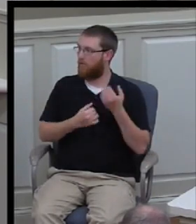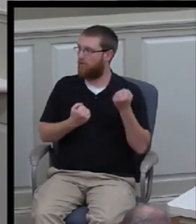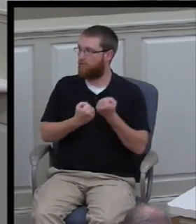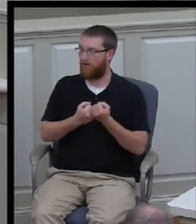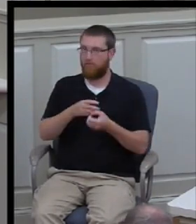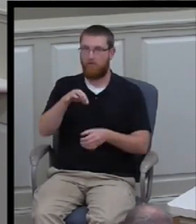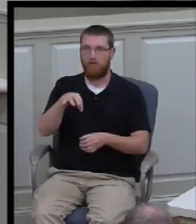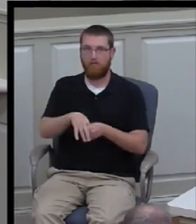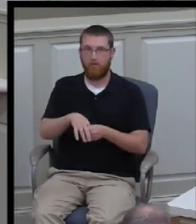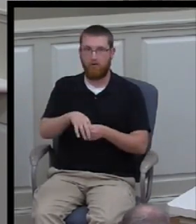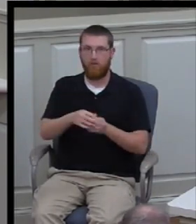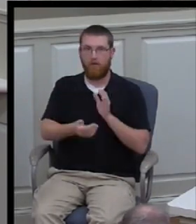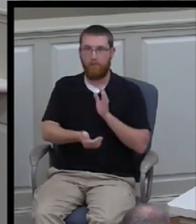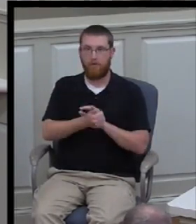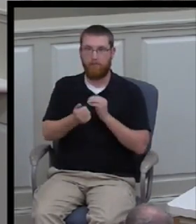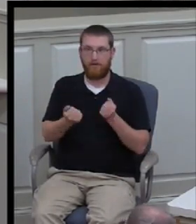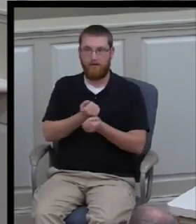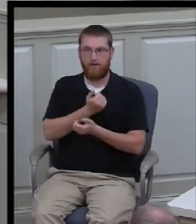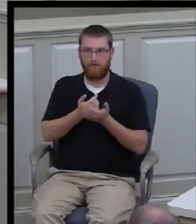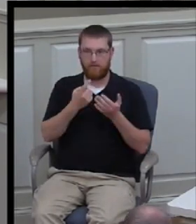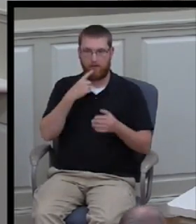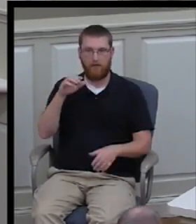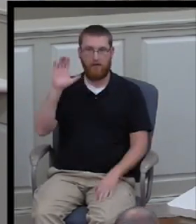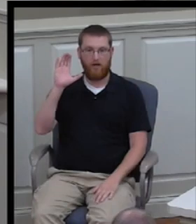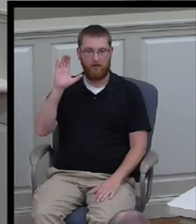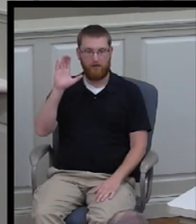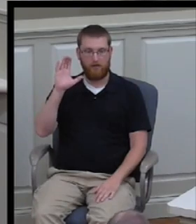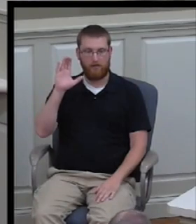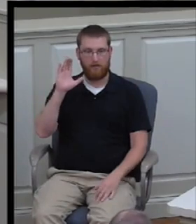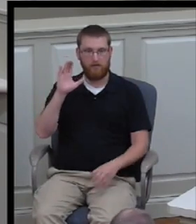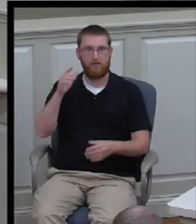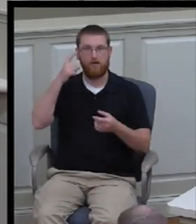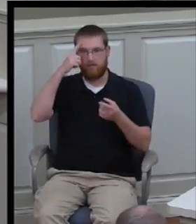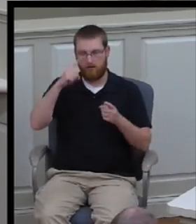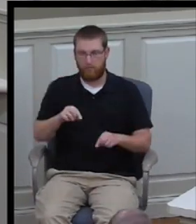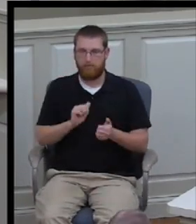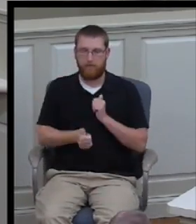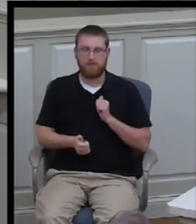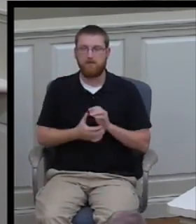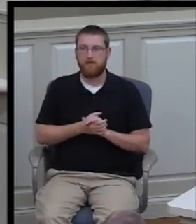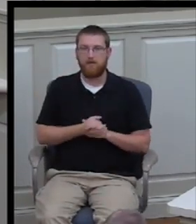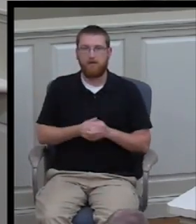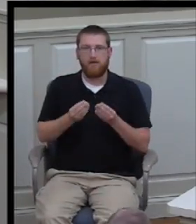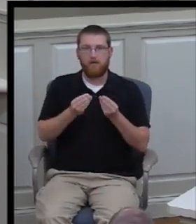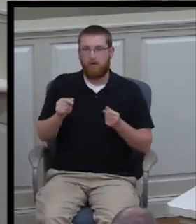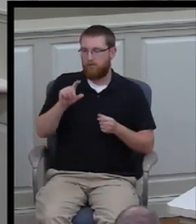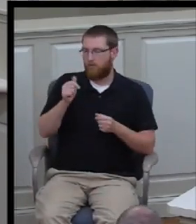the amendment, say aye. Aye. aye. Opposed, like sign. Thank you. Item 16 is Resolution